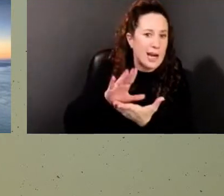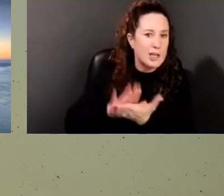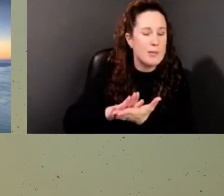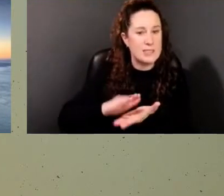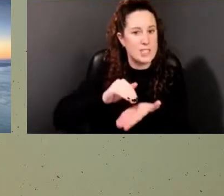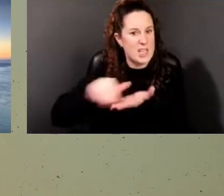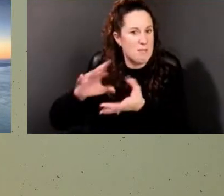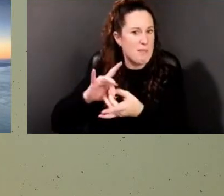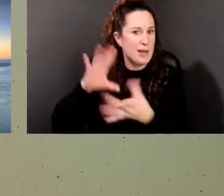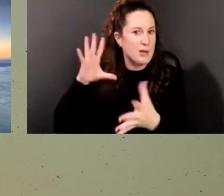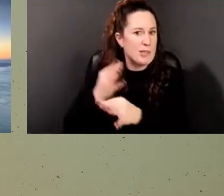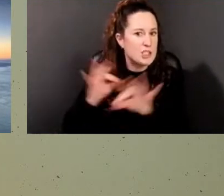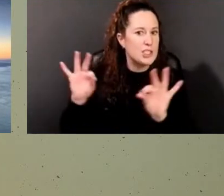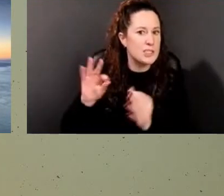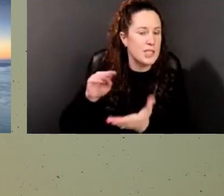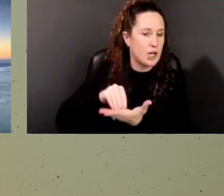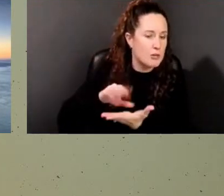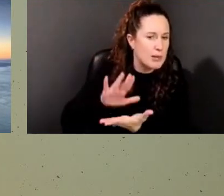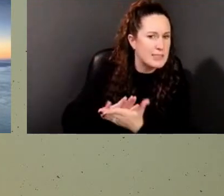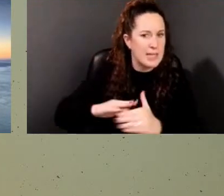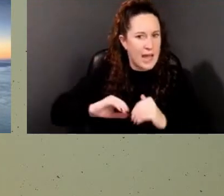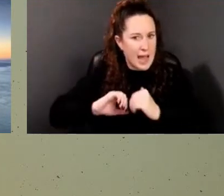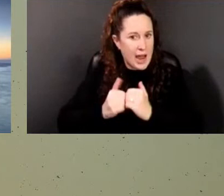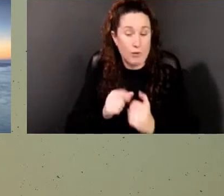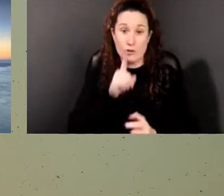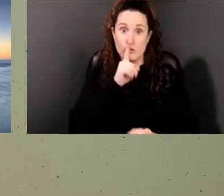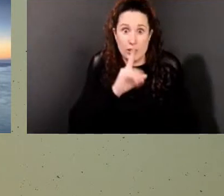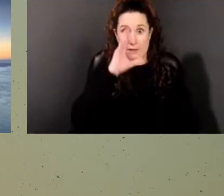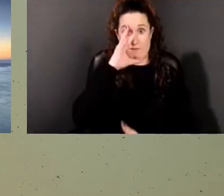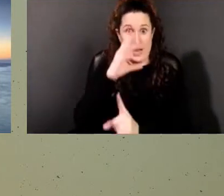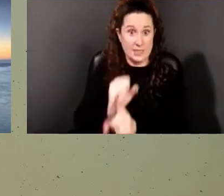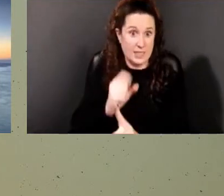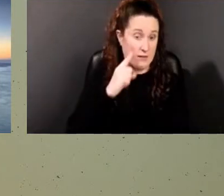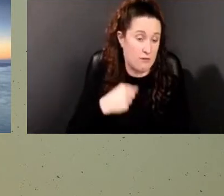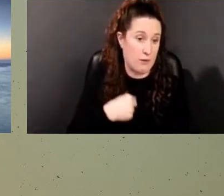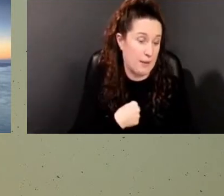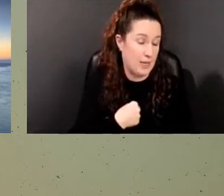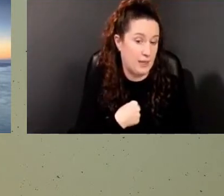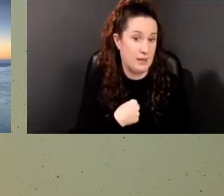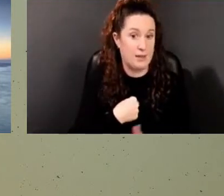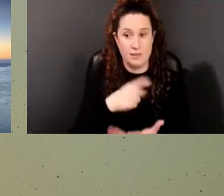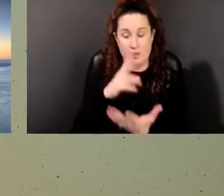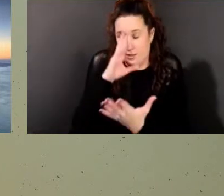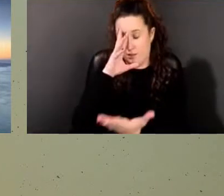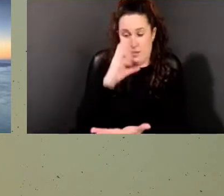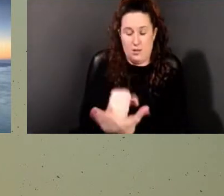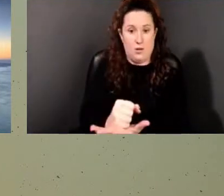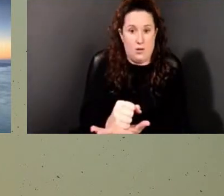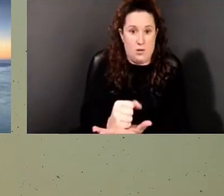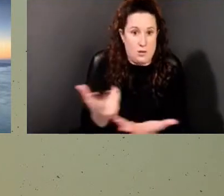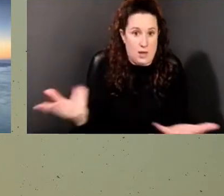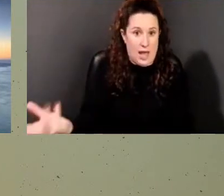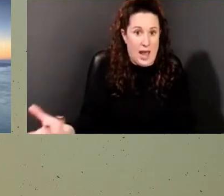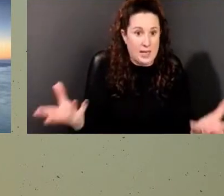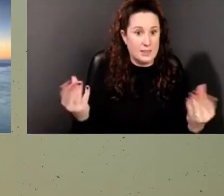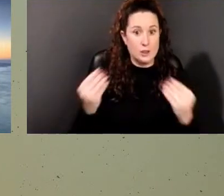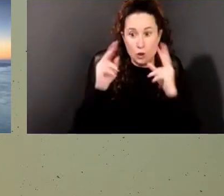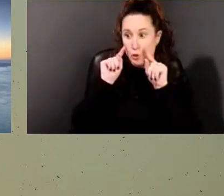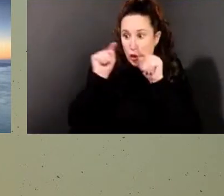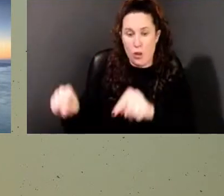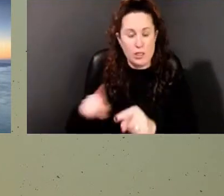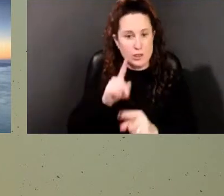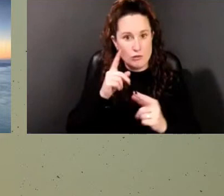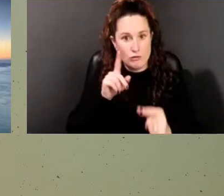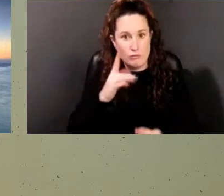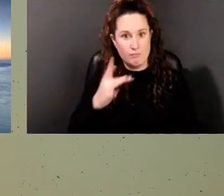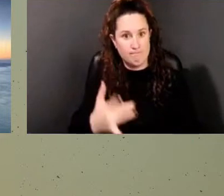fascinating information. And for me, really brings the whole site to life, makes it real. These are human beings. These are